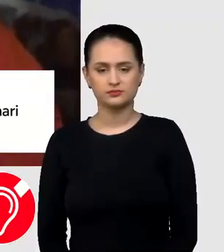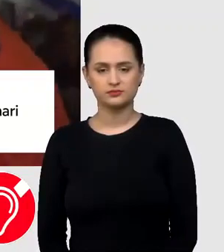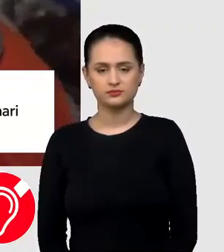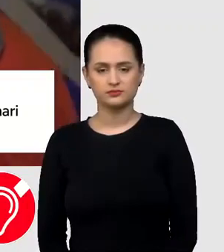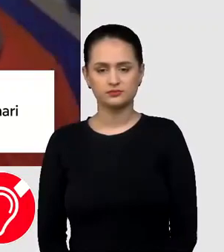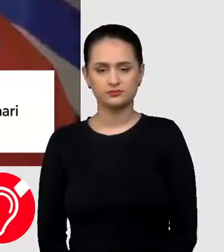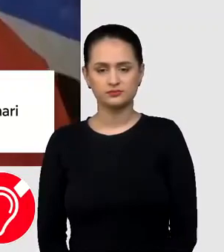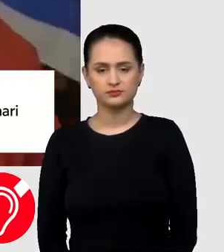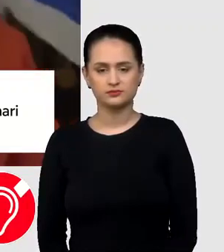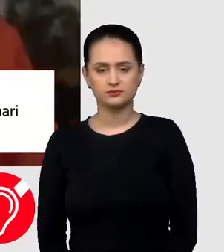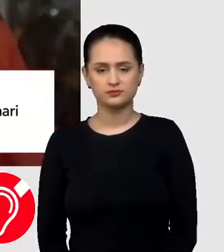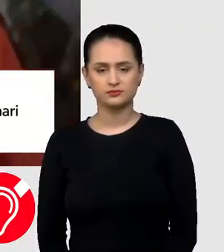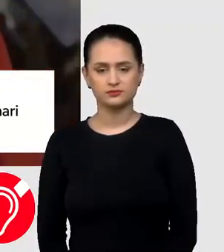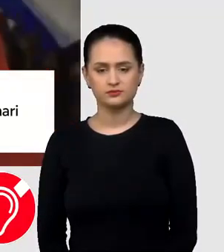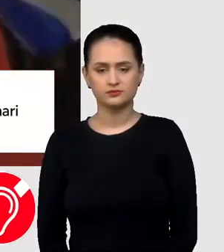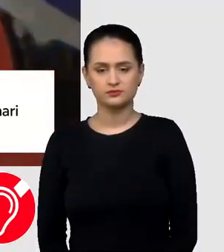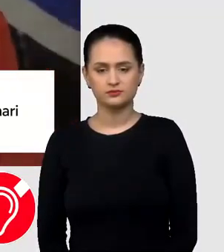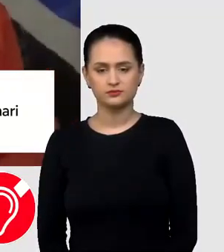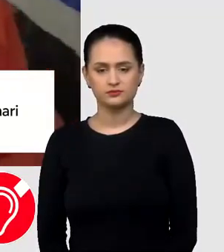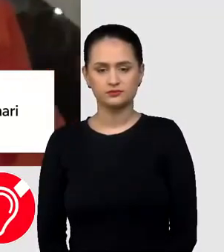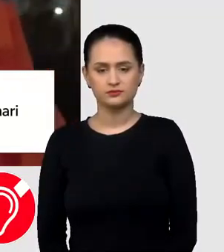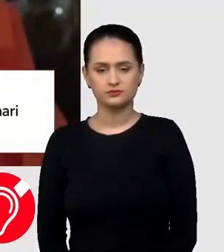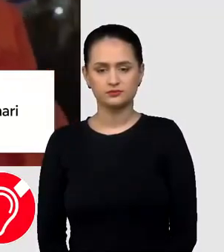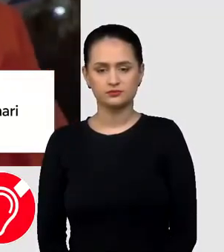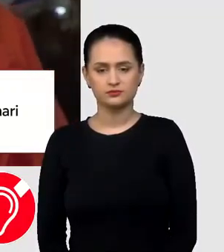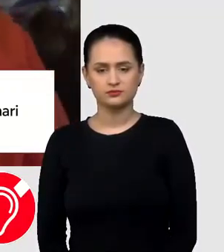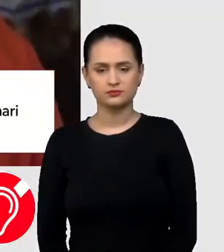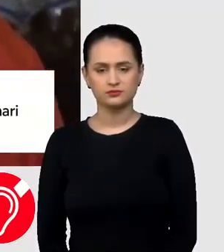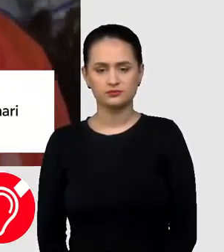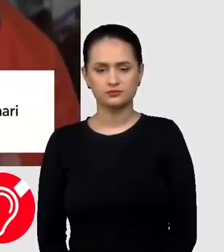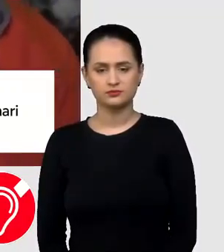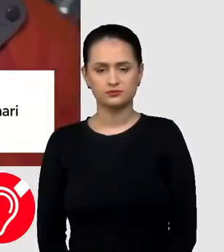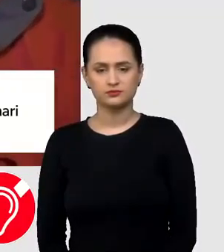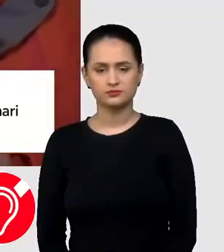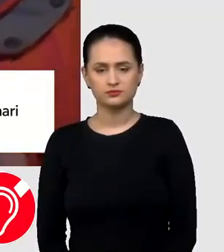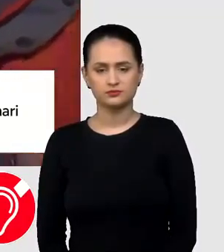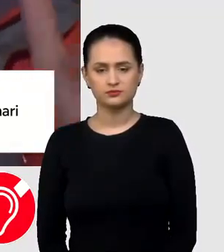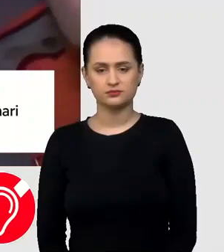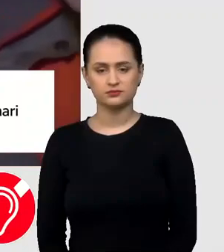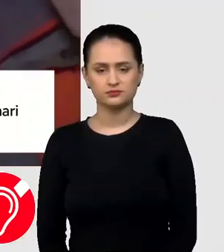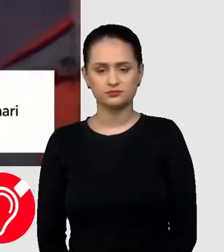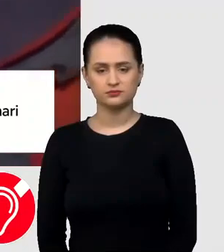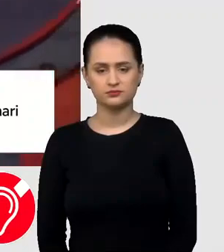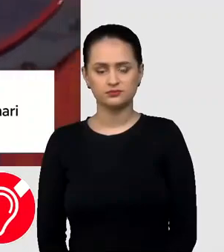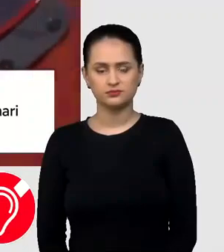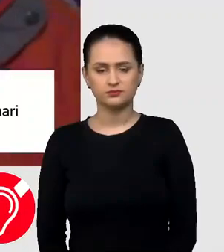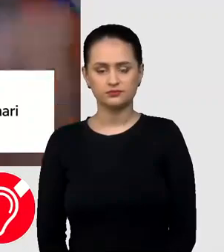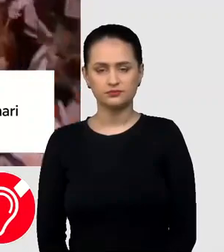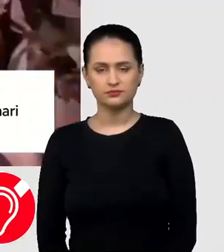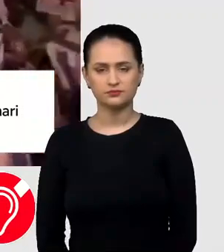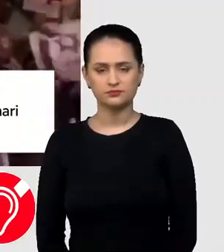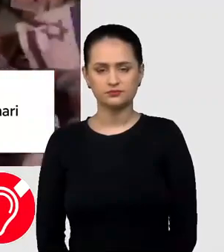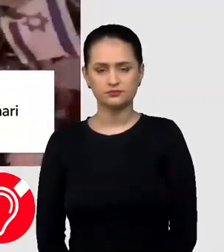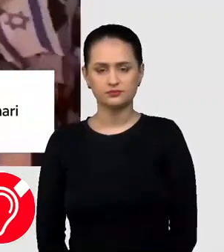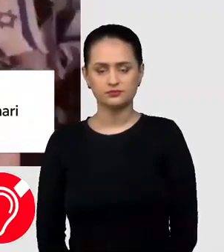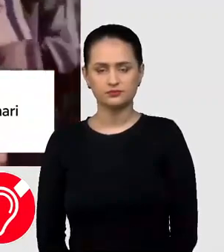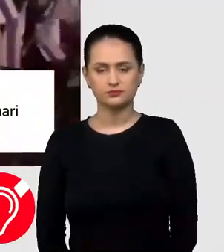don't have justice, and the whole Zionist dream will fail.